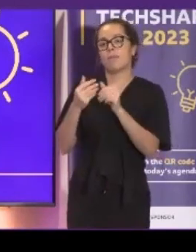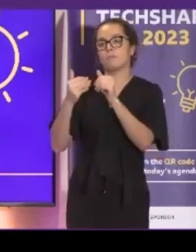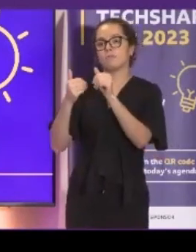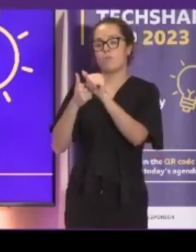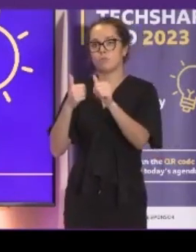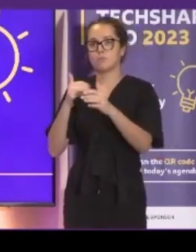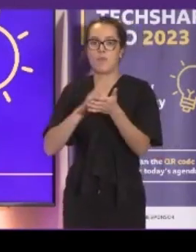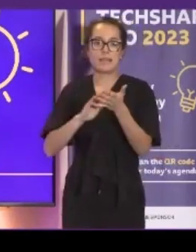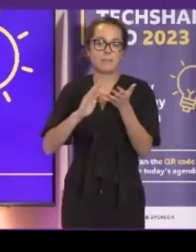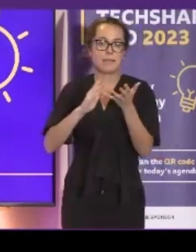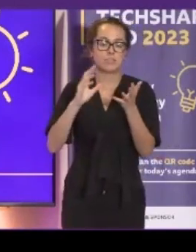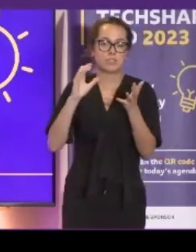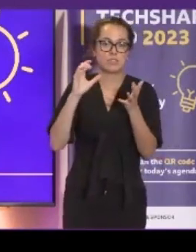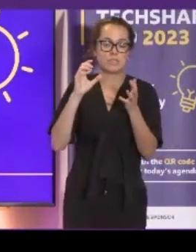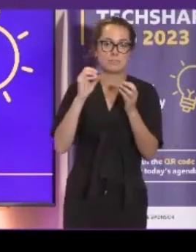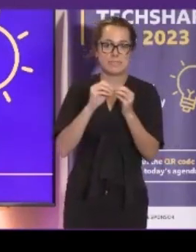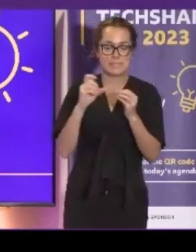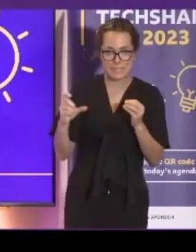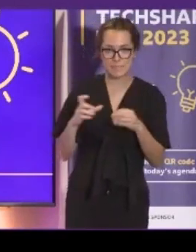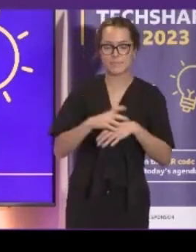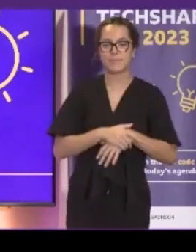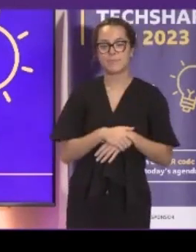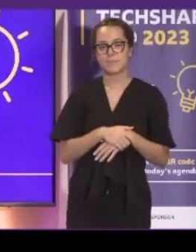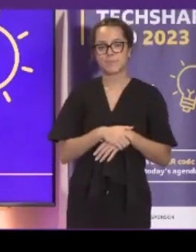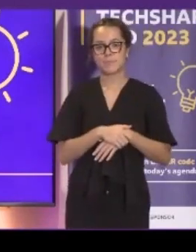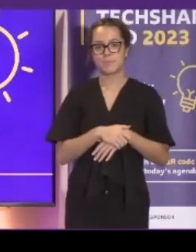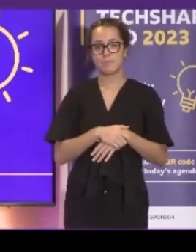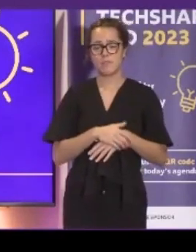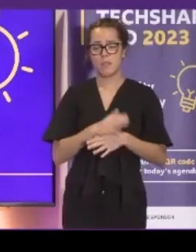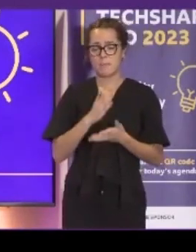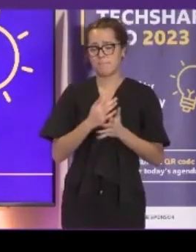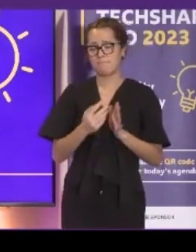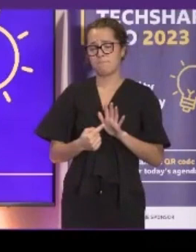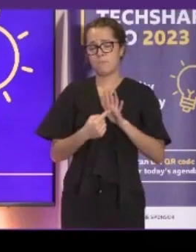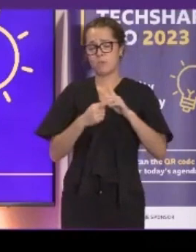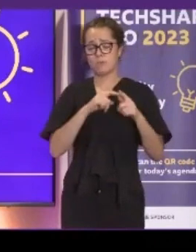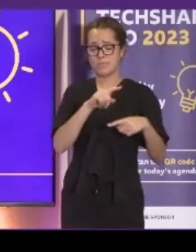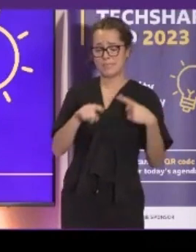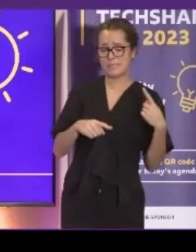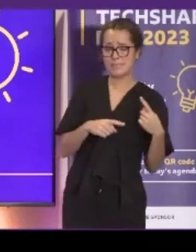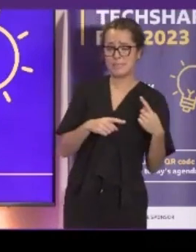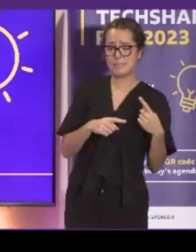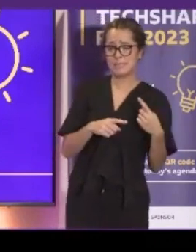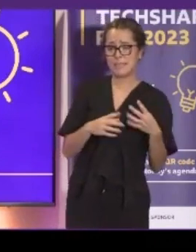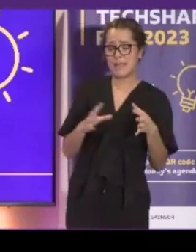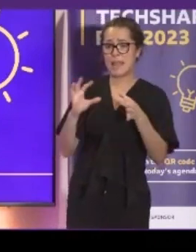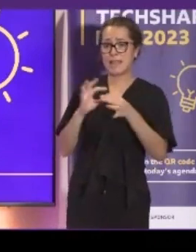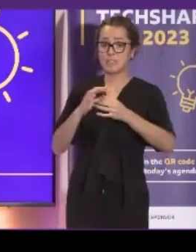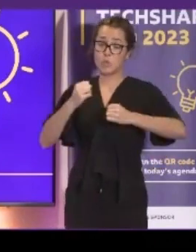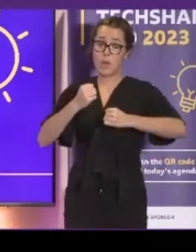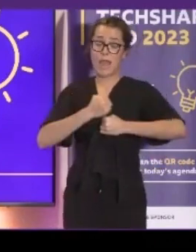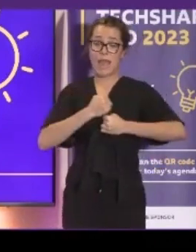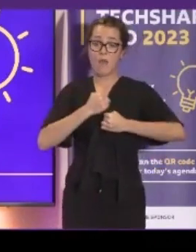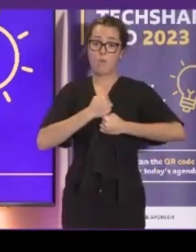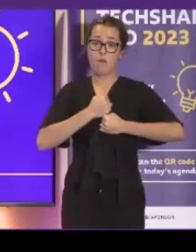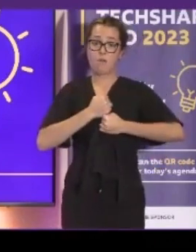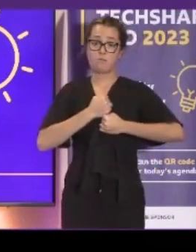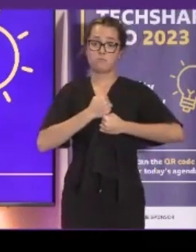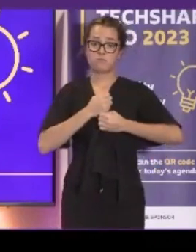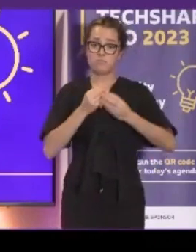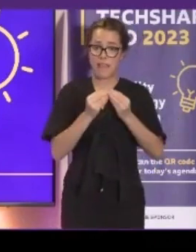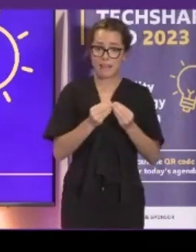The agenda is very important to us. We're very committed to it. It underpins our group purpose. Our purpose is about helping